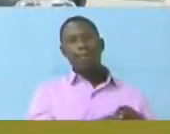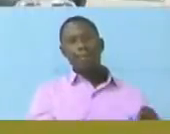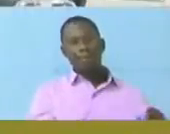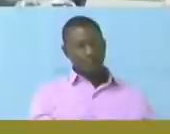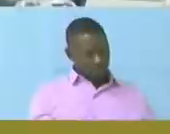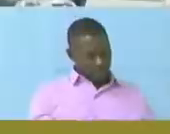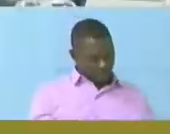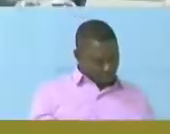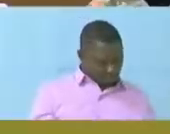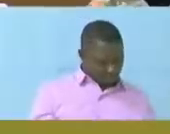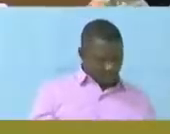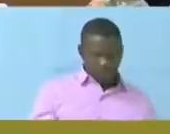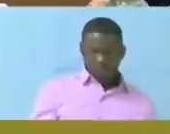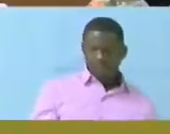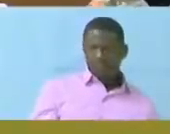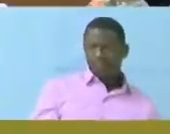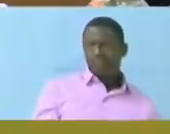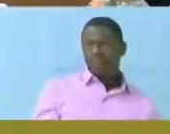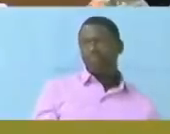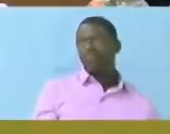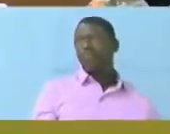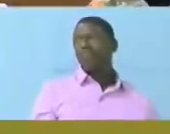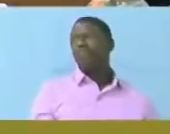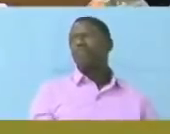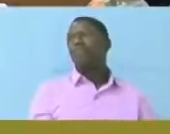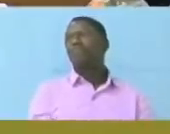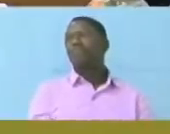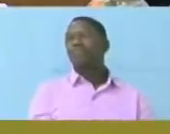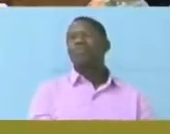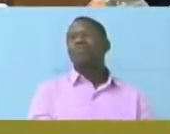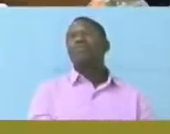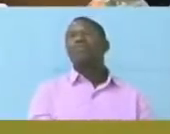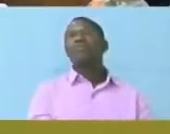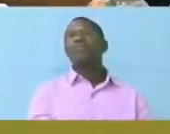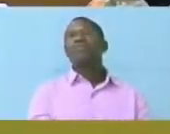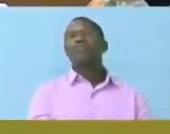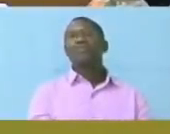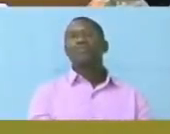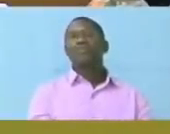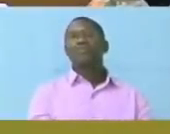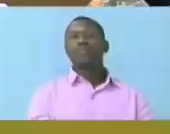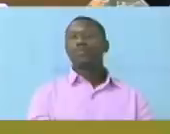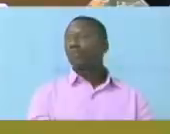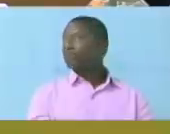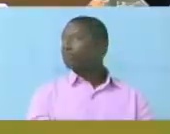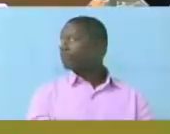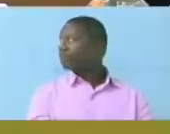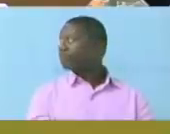the investigation itself that is summarized, the other one dealing with a list of